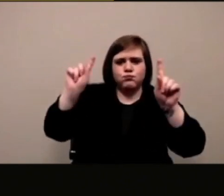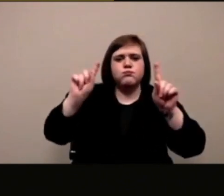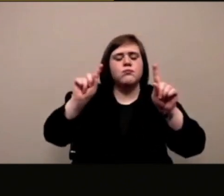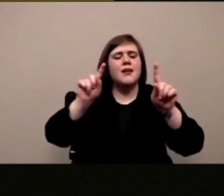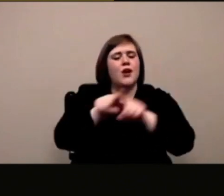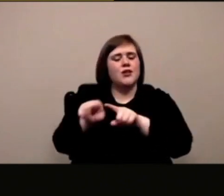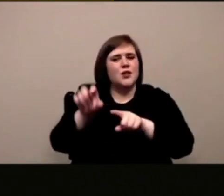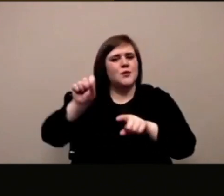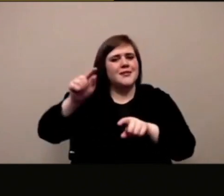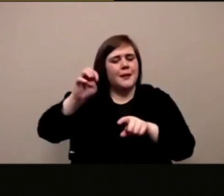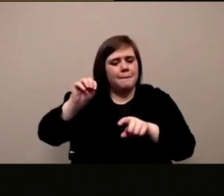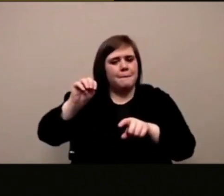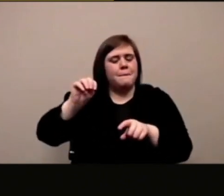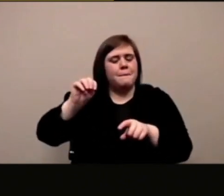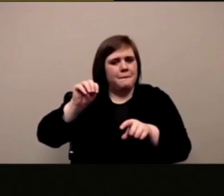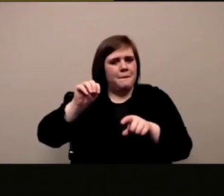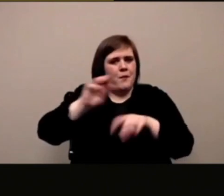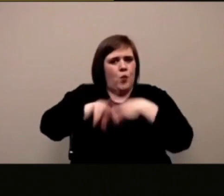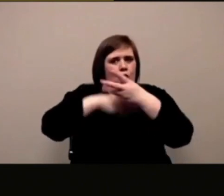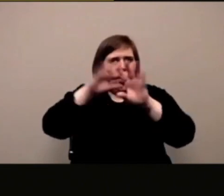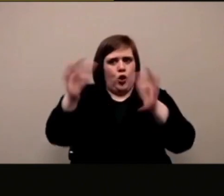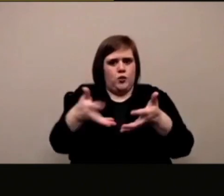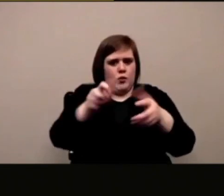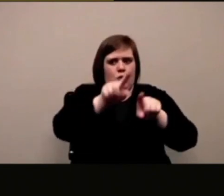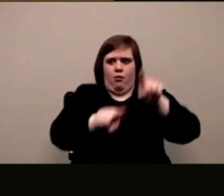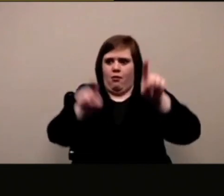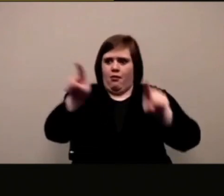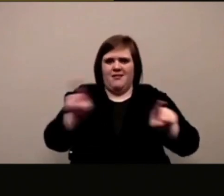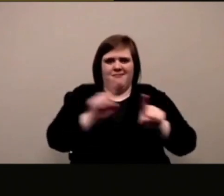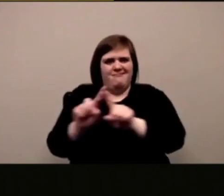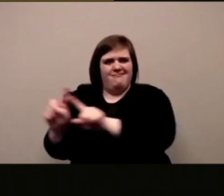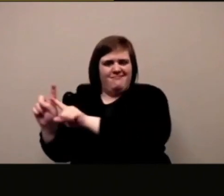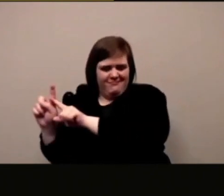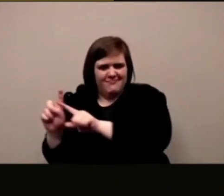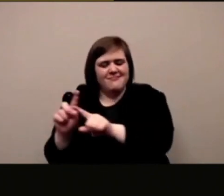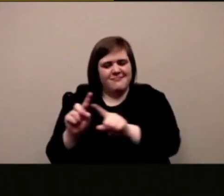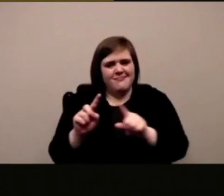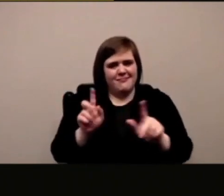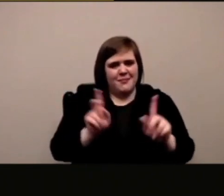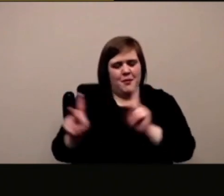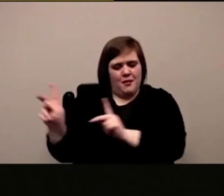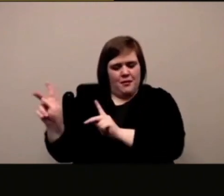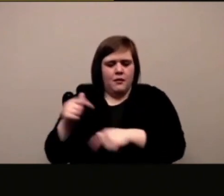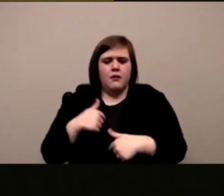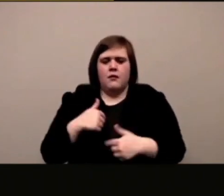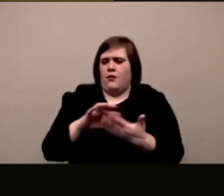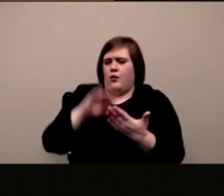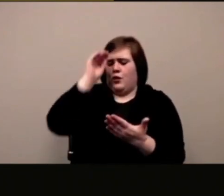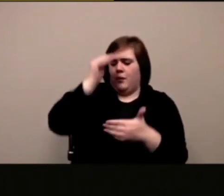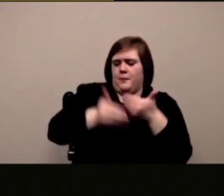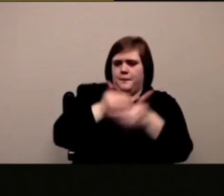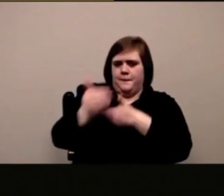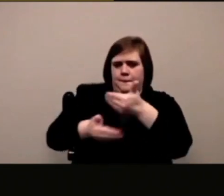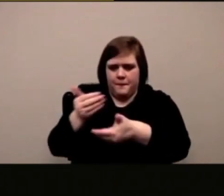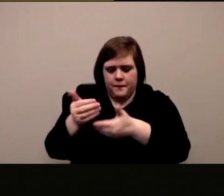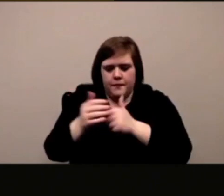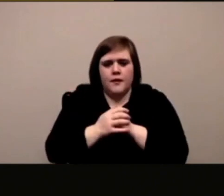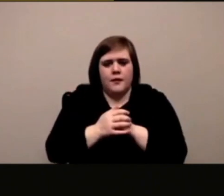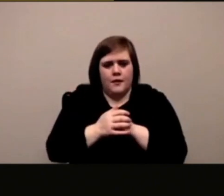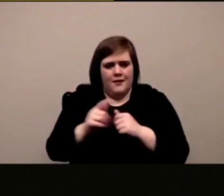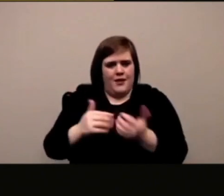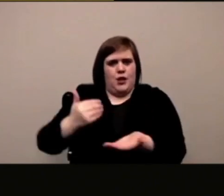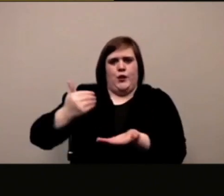world. So with that being said, one of the things they do is one of our project-based learning units is they step into the shoes of a brand